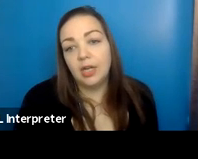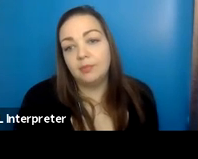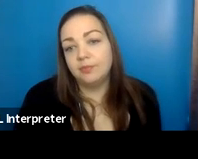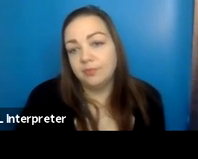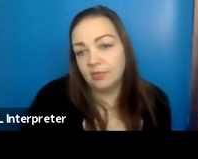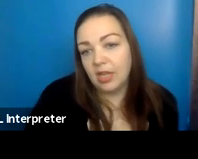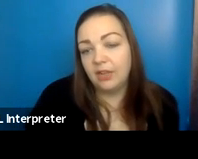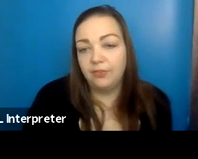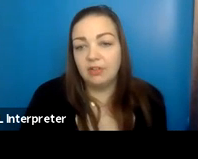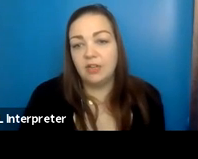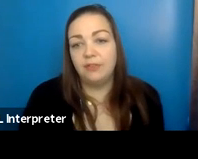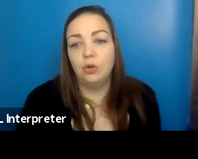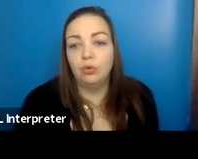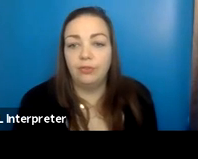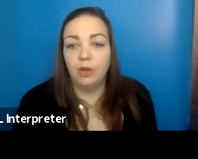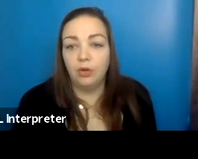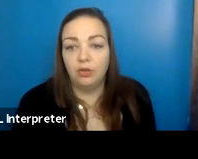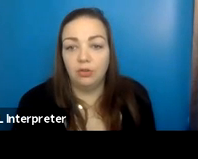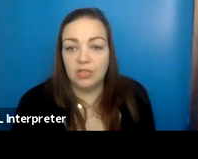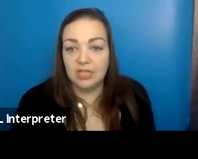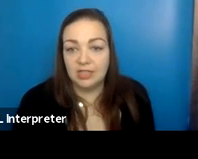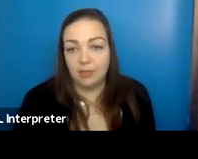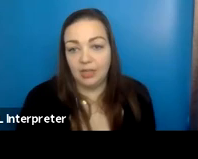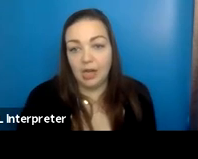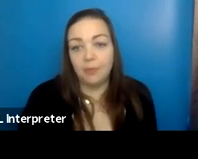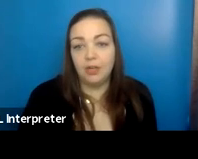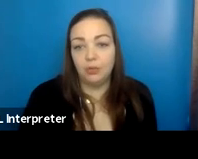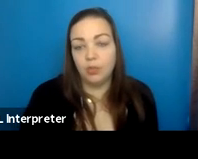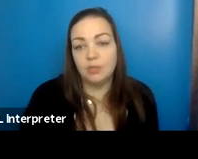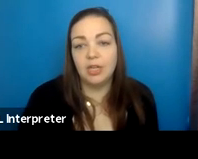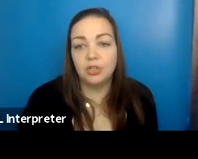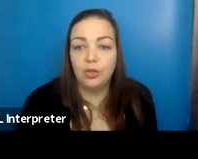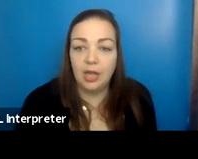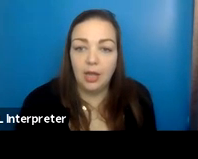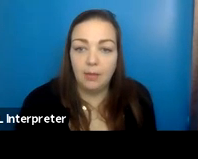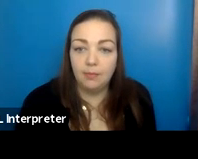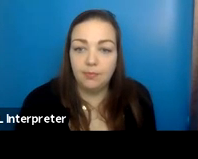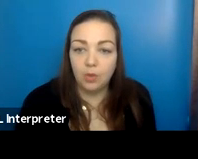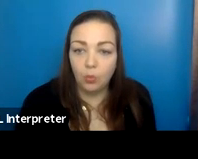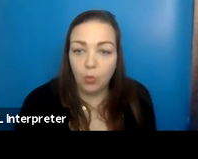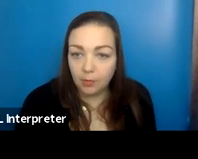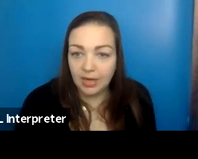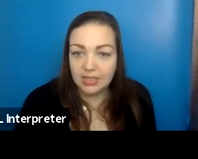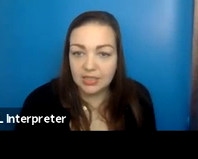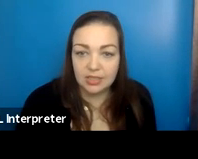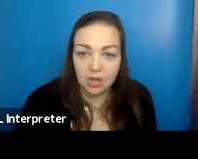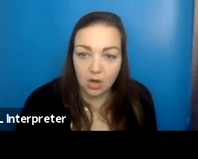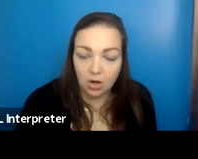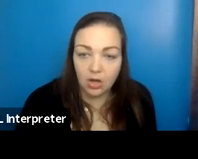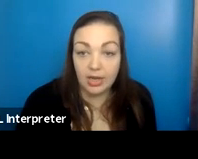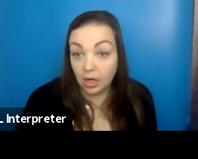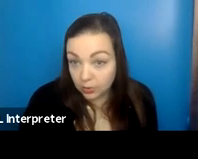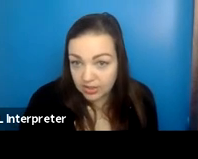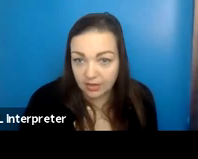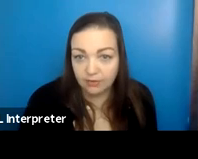Now, it's very difficult to focus on setting something up because we want to make sure that workplaces